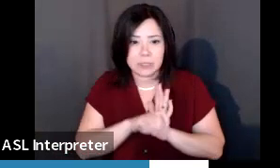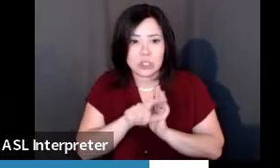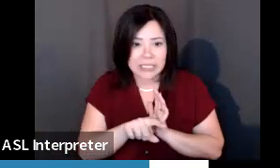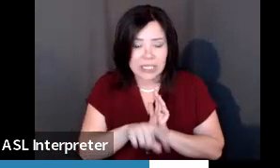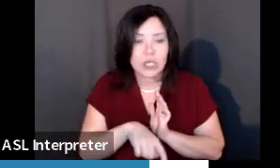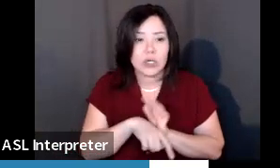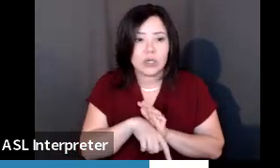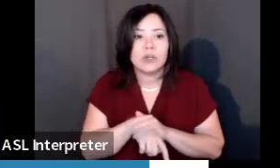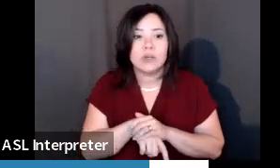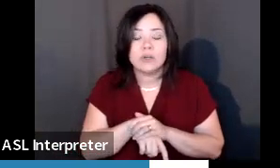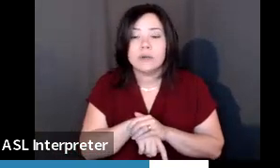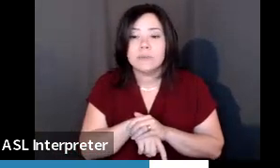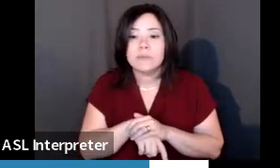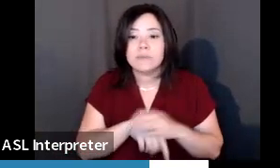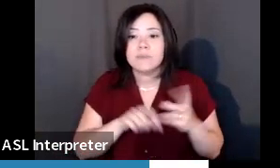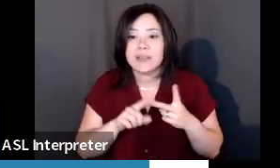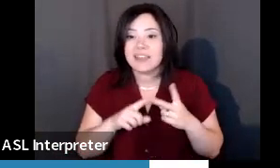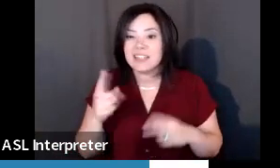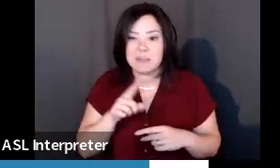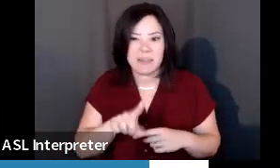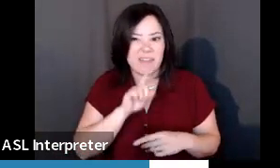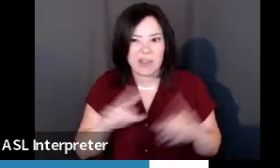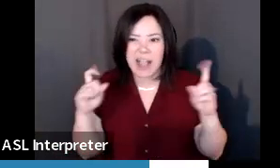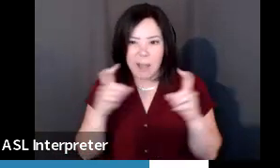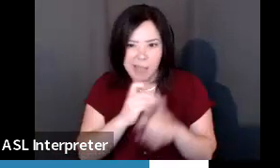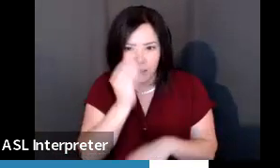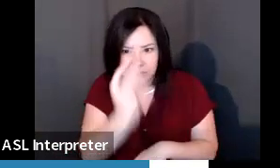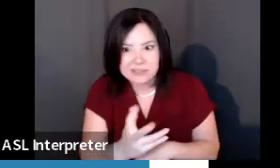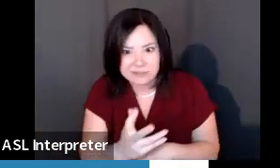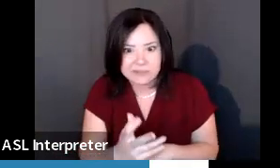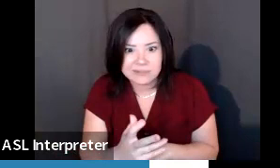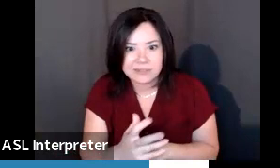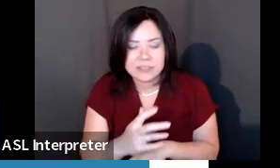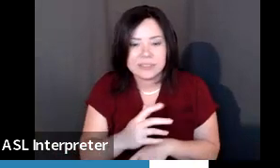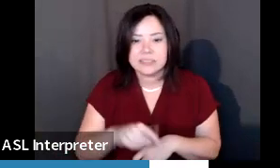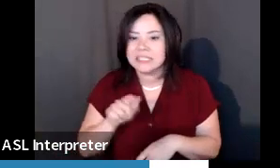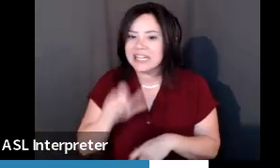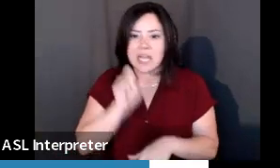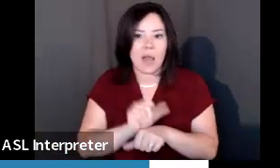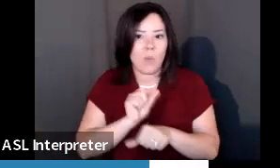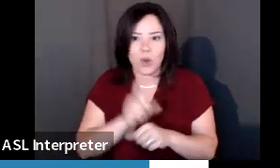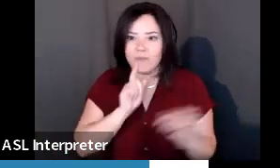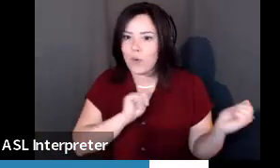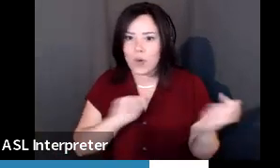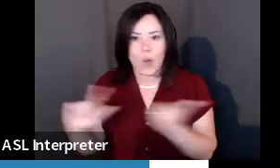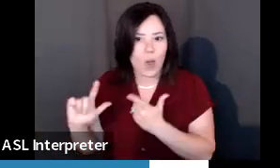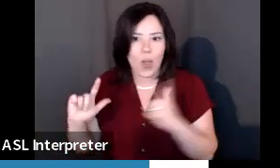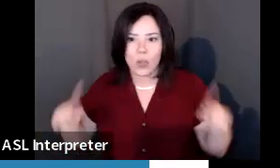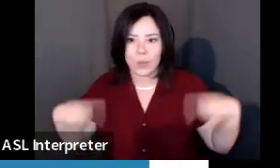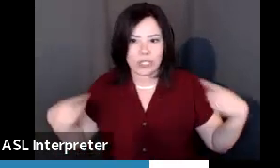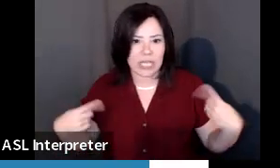that is something that, and it's very complex. I'm just going to throw that out there, and it doesn't work for all